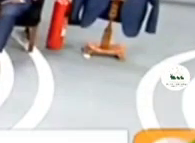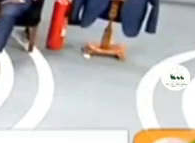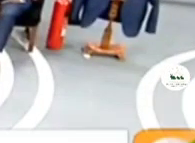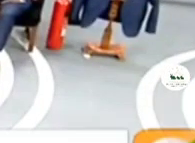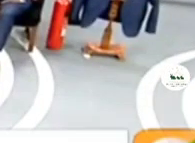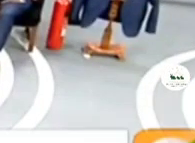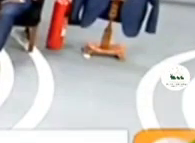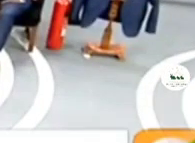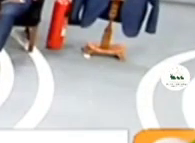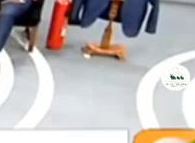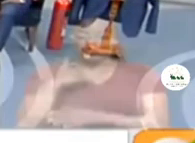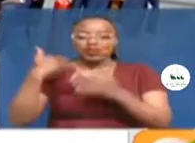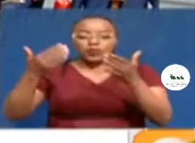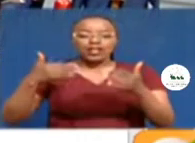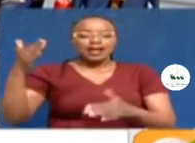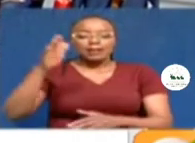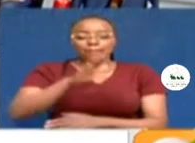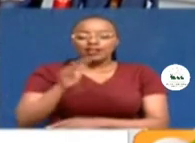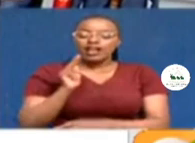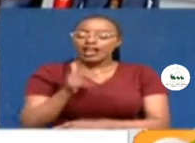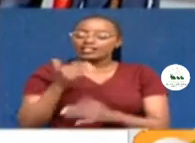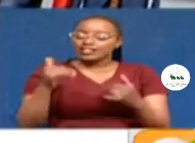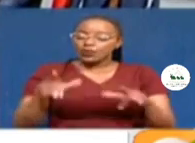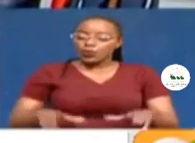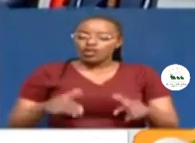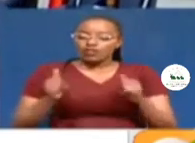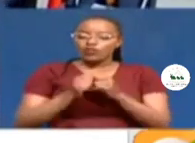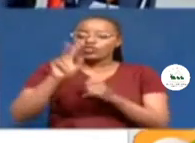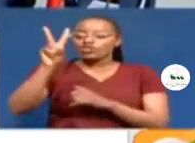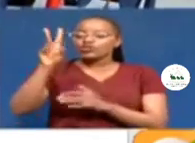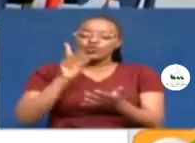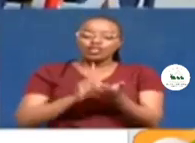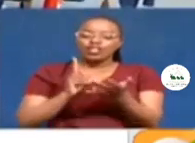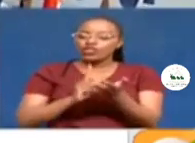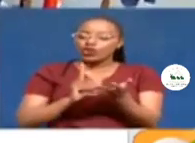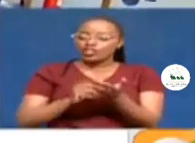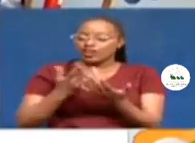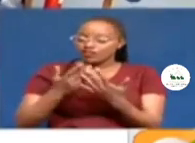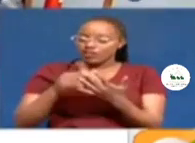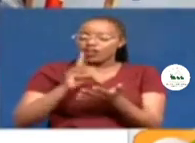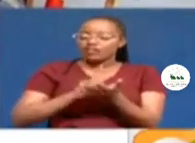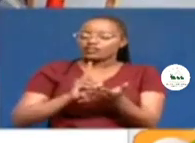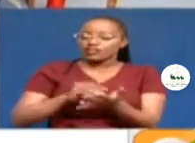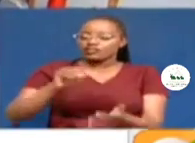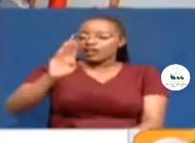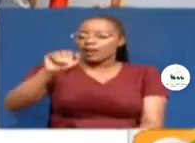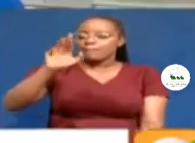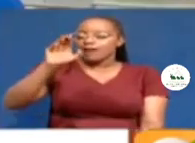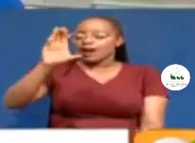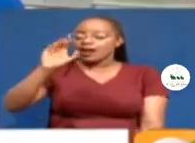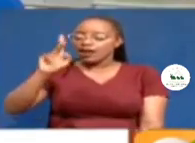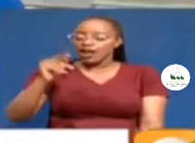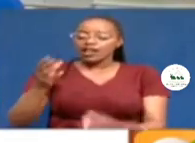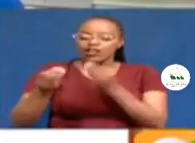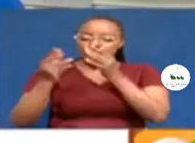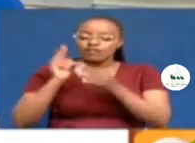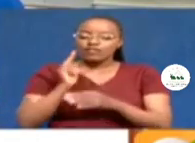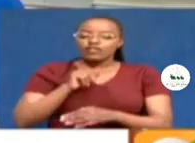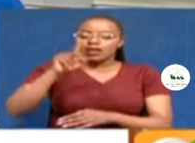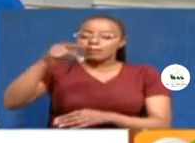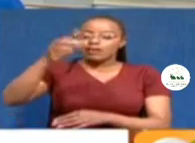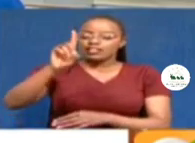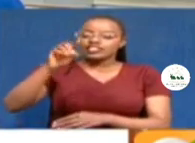JKL, we're having today. Thank you. Welcome back. We are live with two doctors. That's right. Dr. Baraki just informed us, and he is a